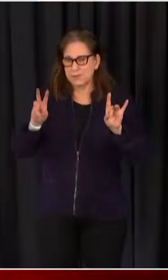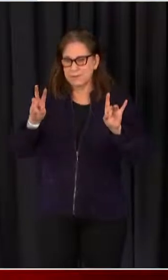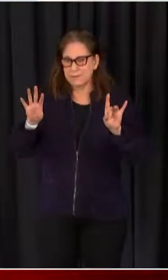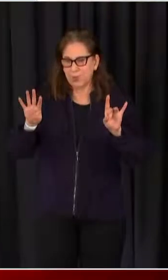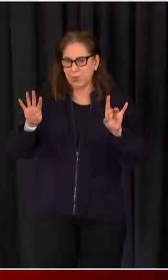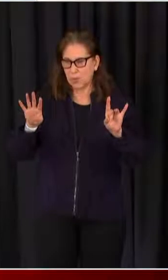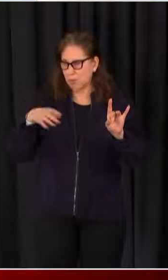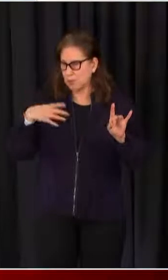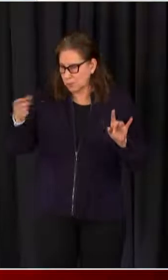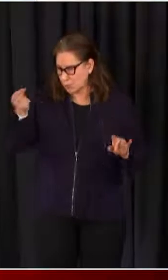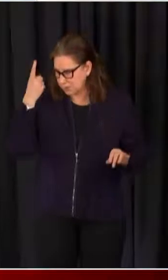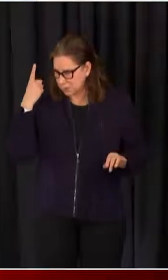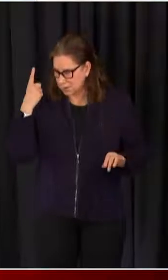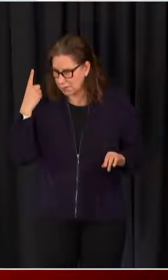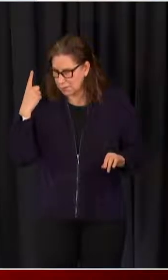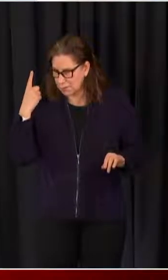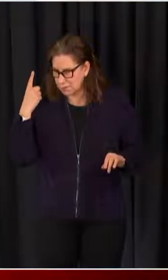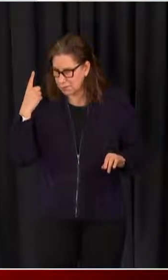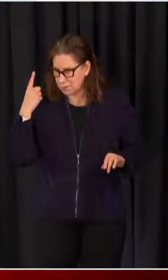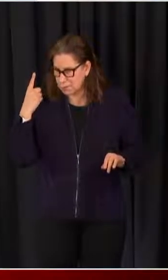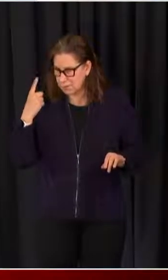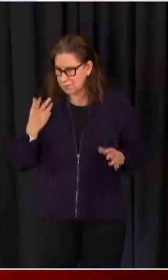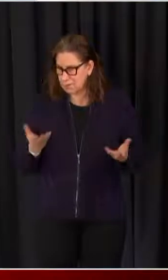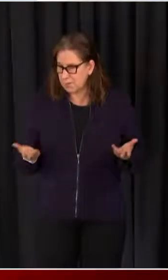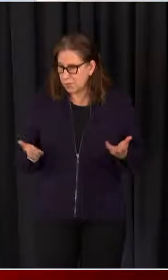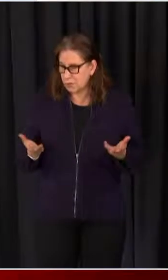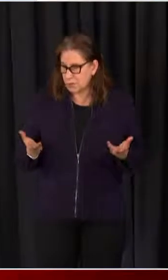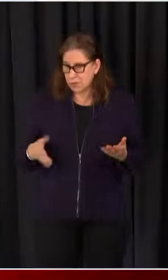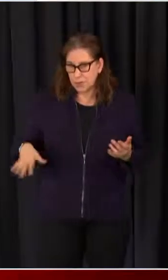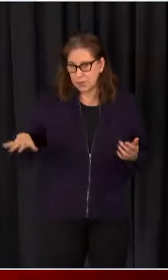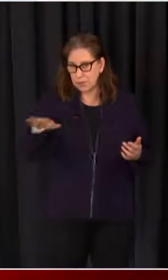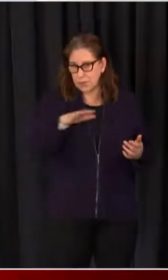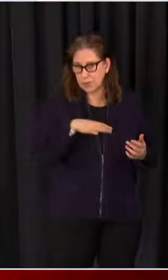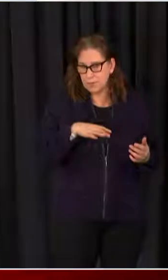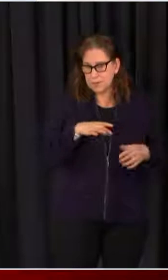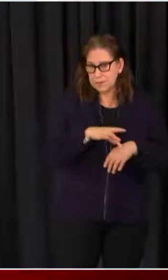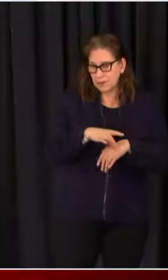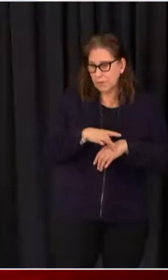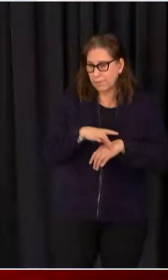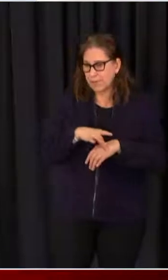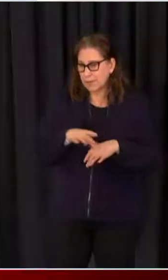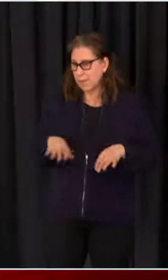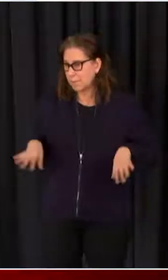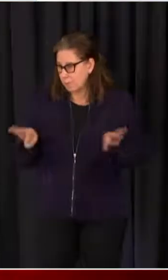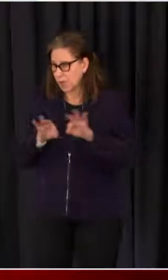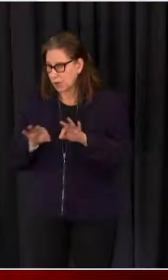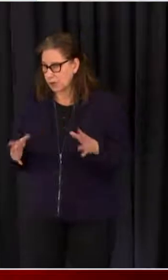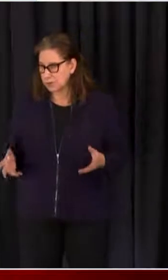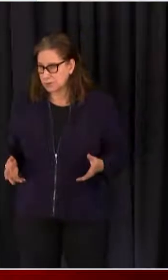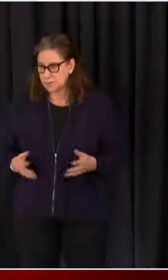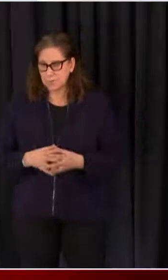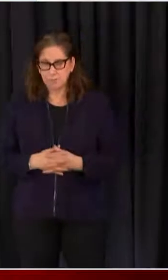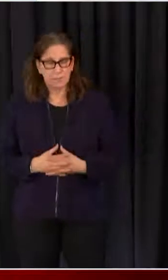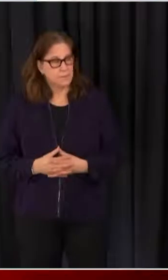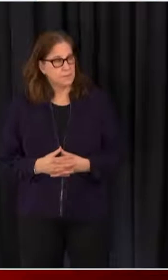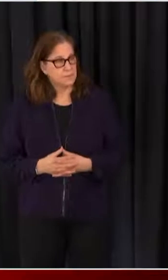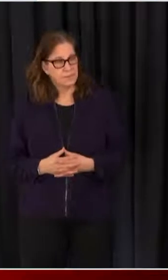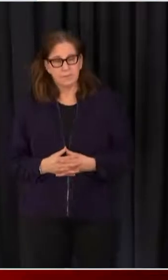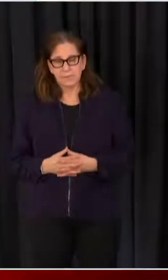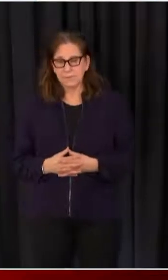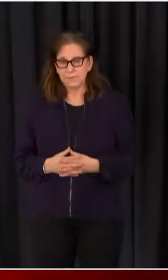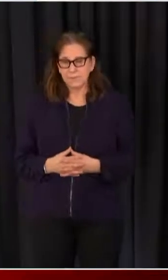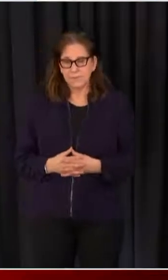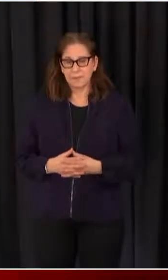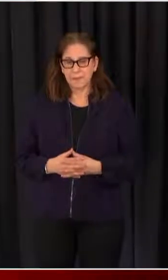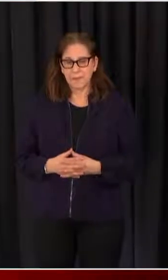I want you to understand is that geography matters to us in the District of Columbia. And we've been ensuring that residents who live in certain priority